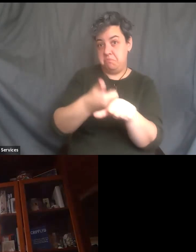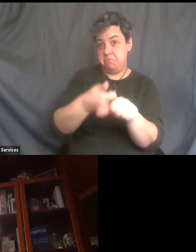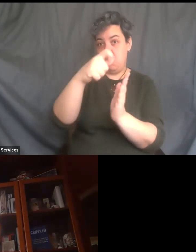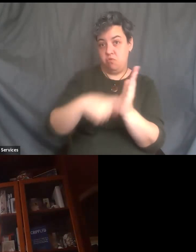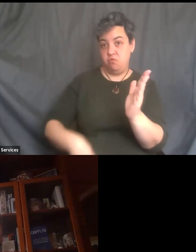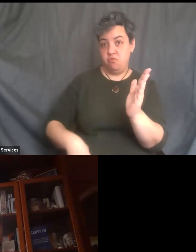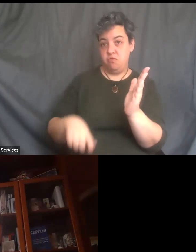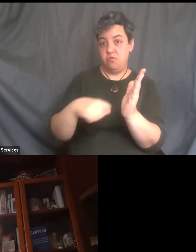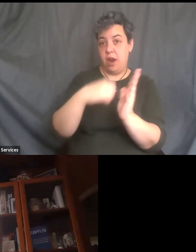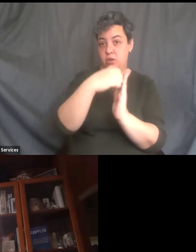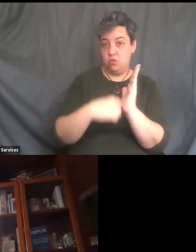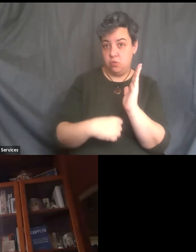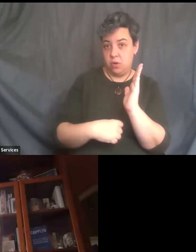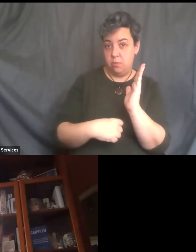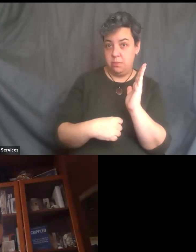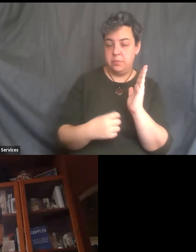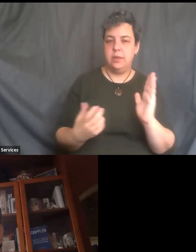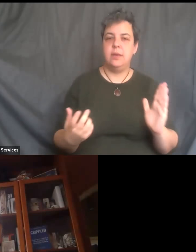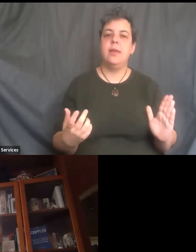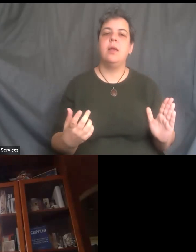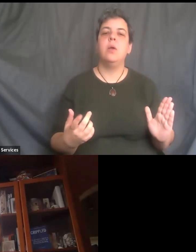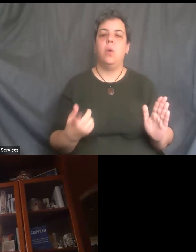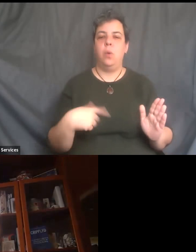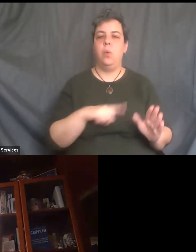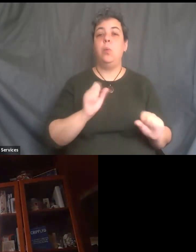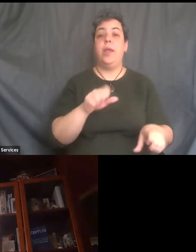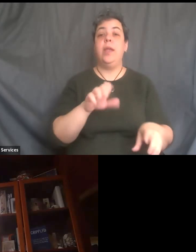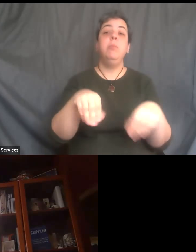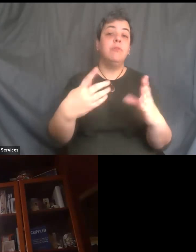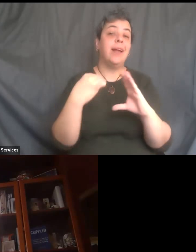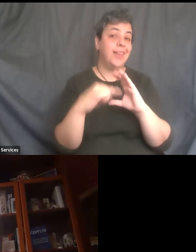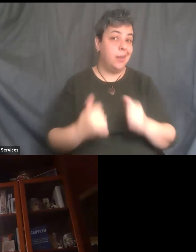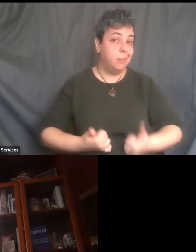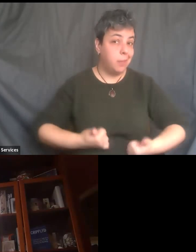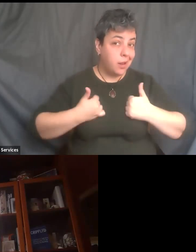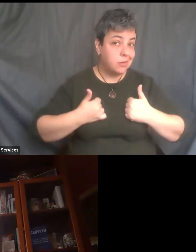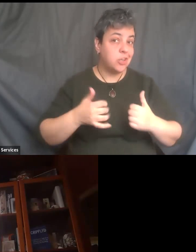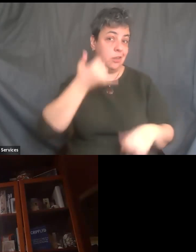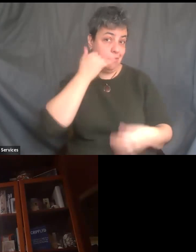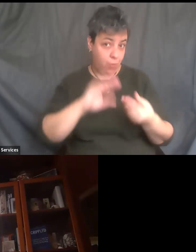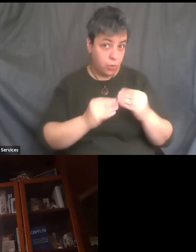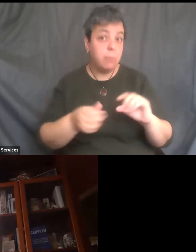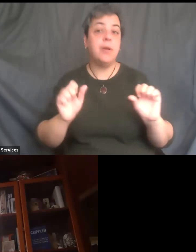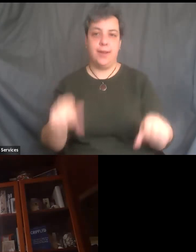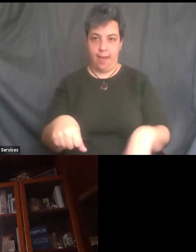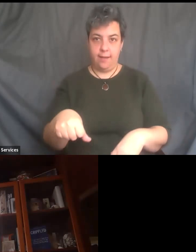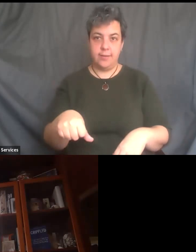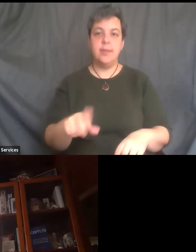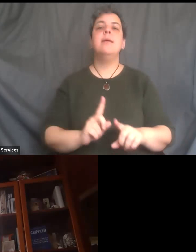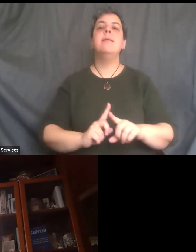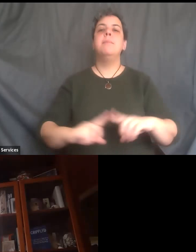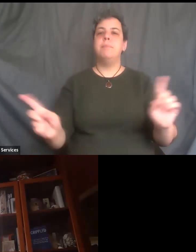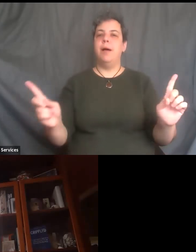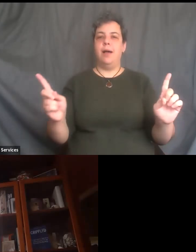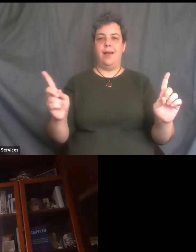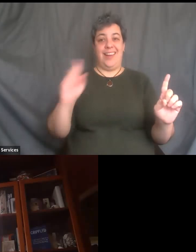put that in the chat. And that's what we can do. We're not someone that puts templates together. It's just not the part of the role of